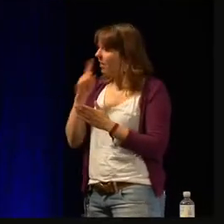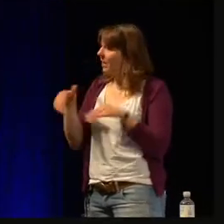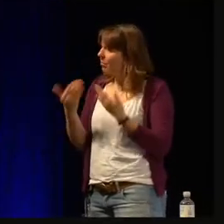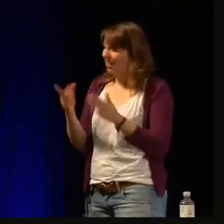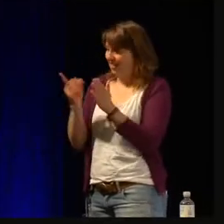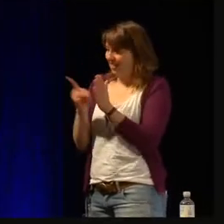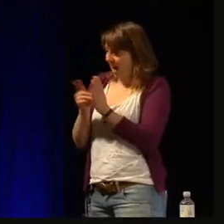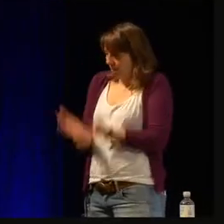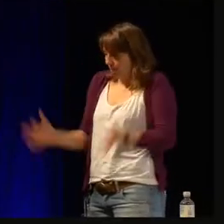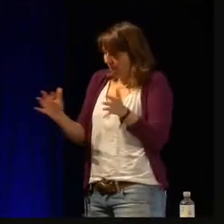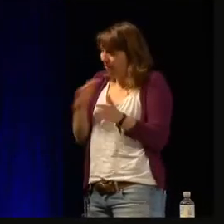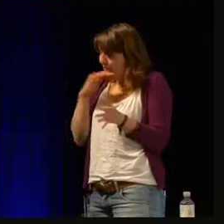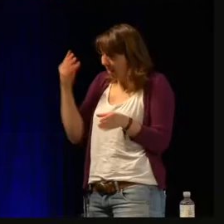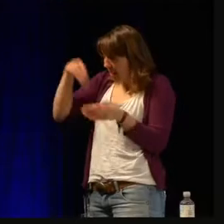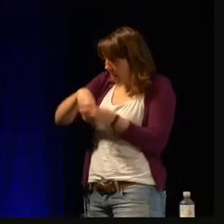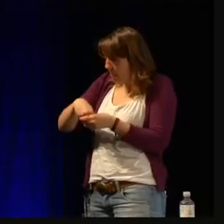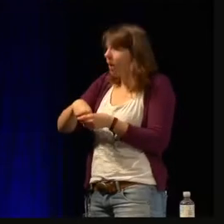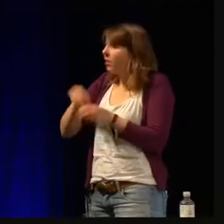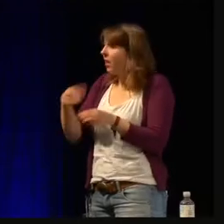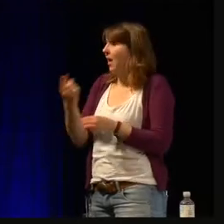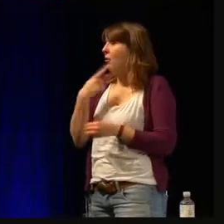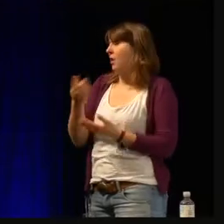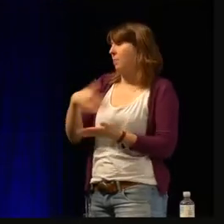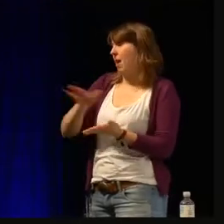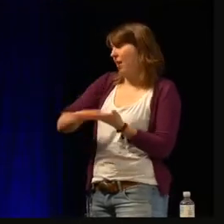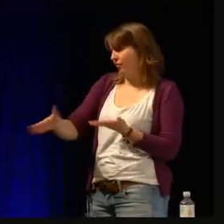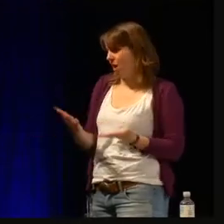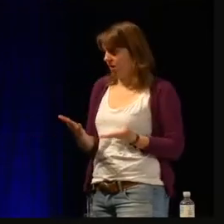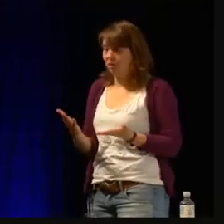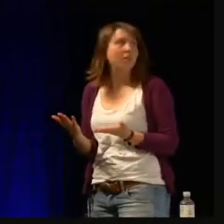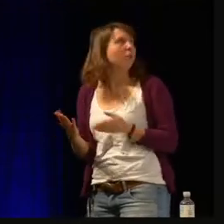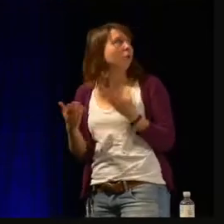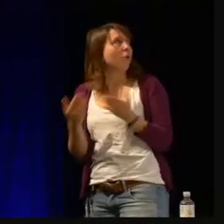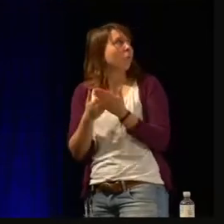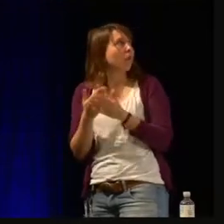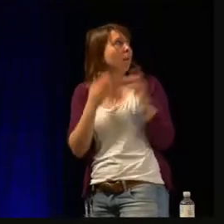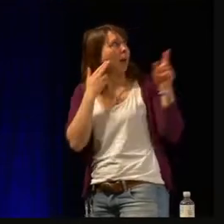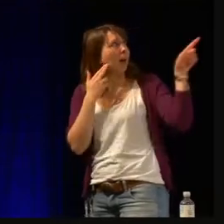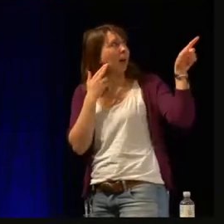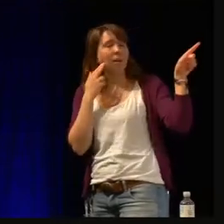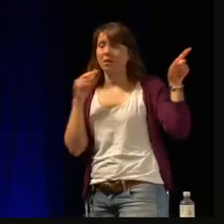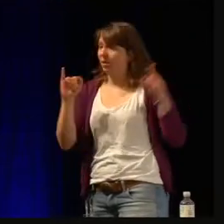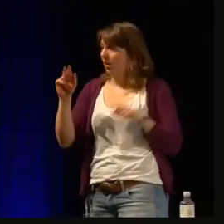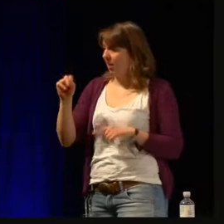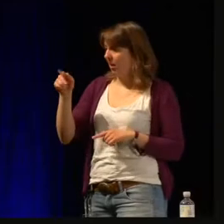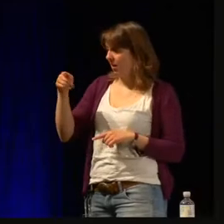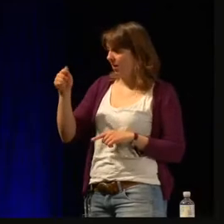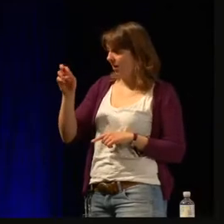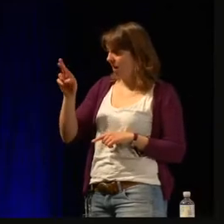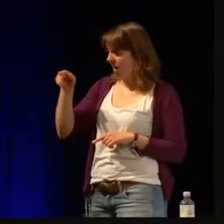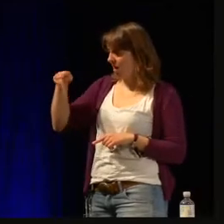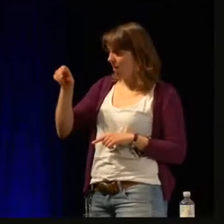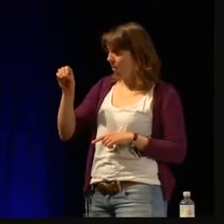can be very much distant from each other. And to find new data points, that is